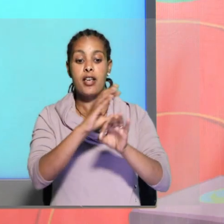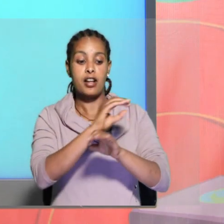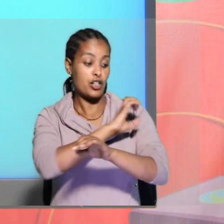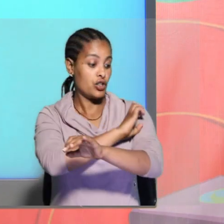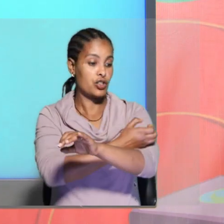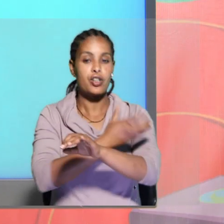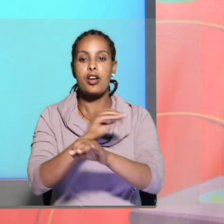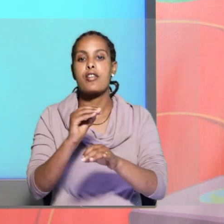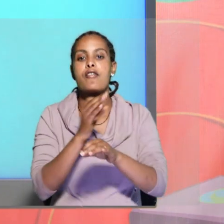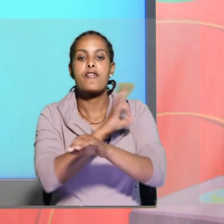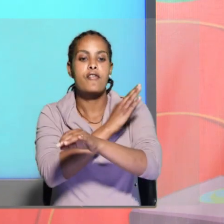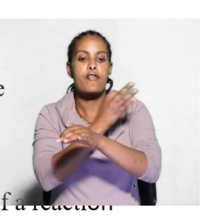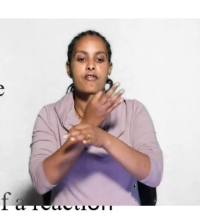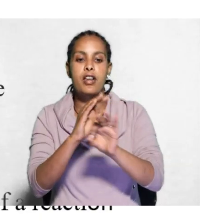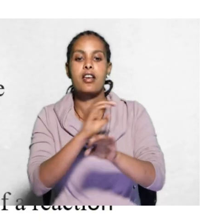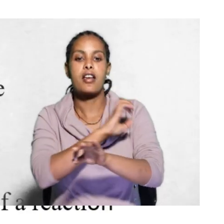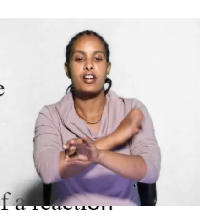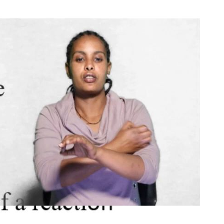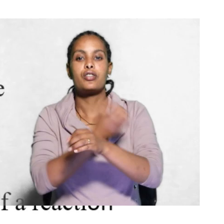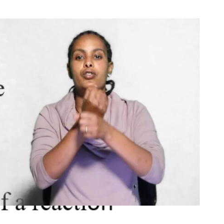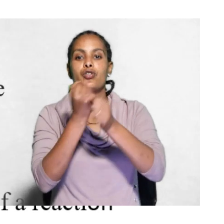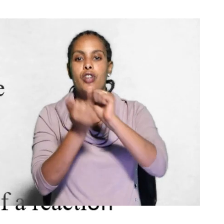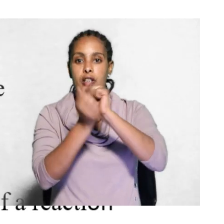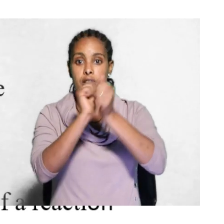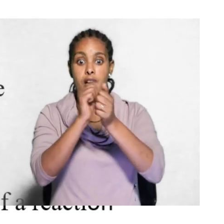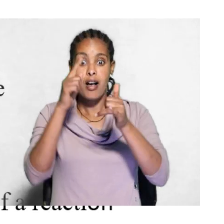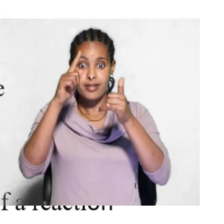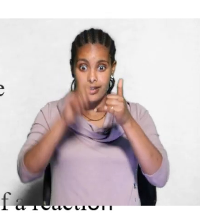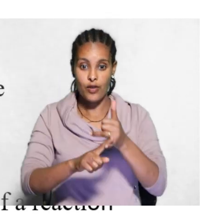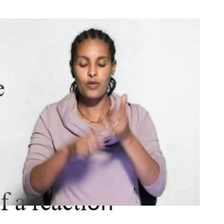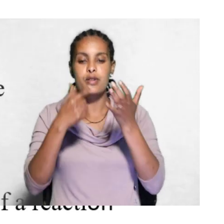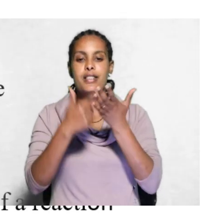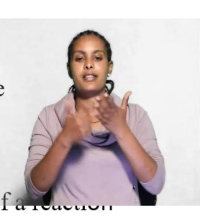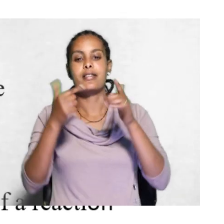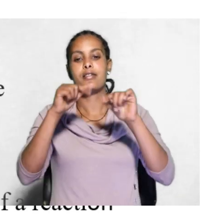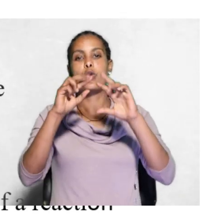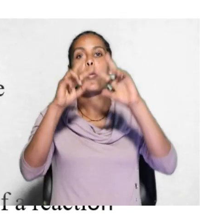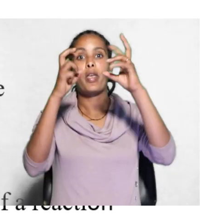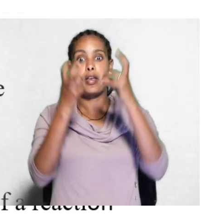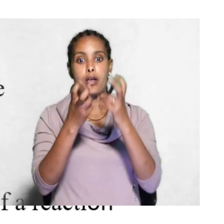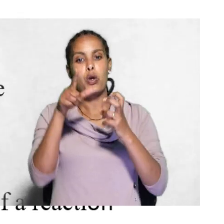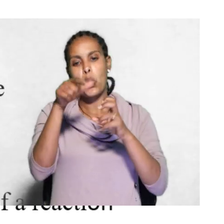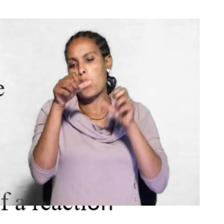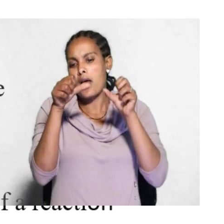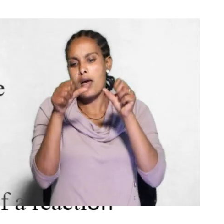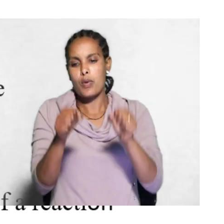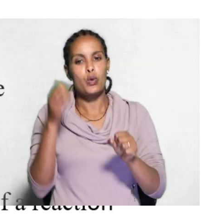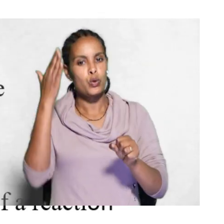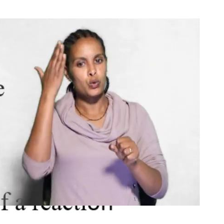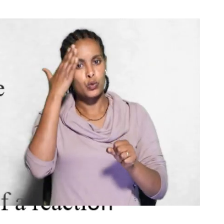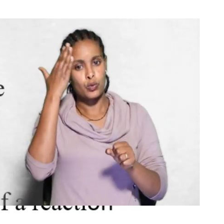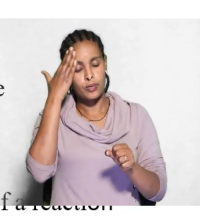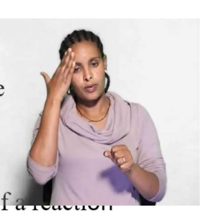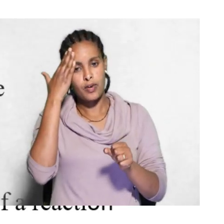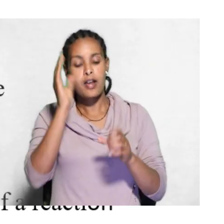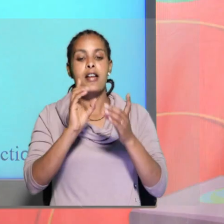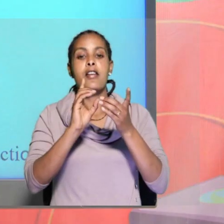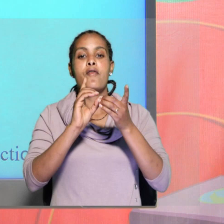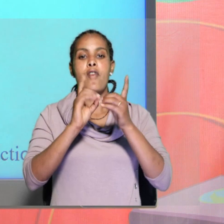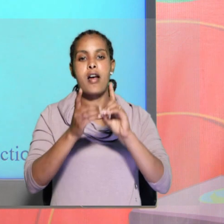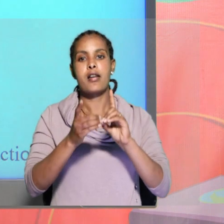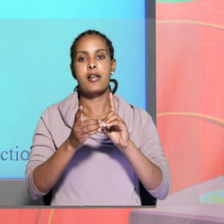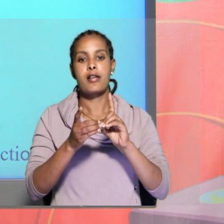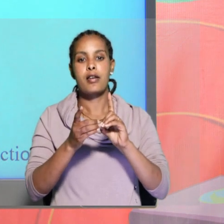and free energy changes. At the end of this topic, you will be able to